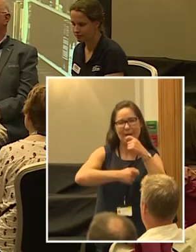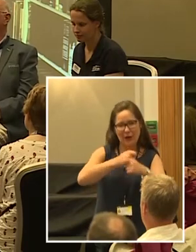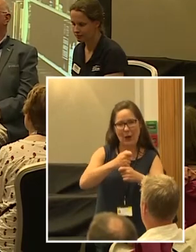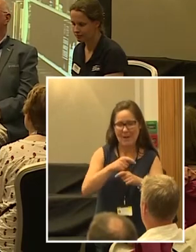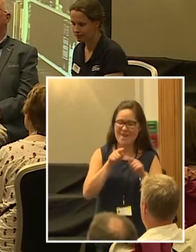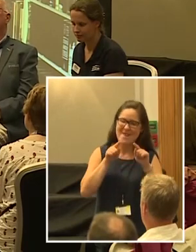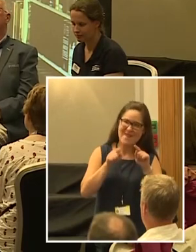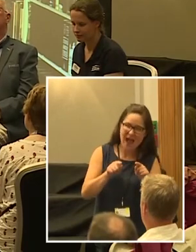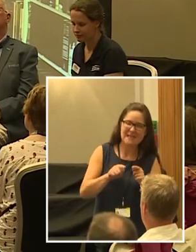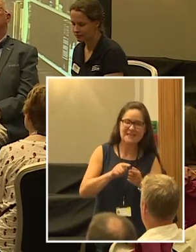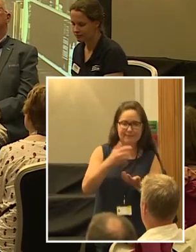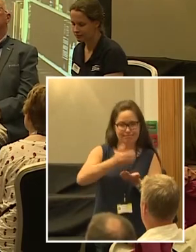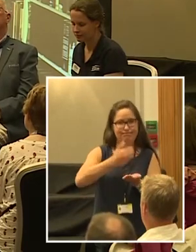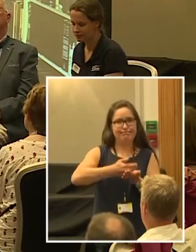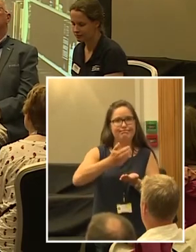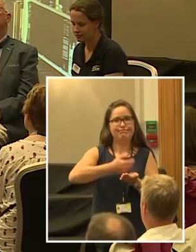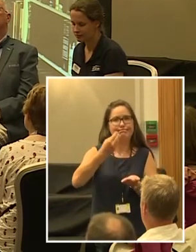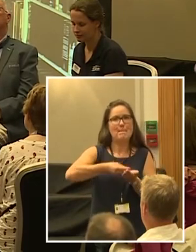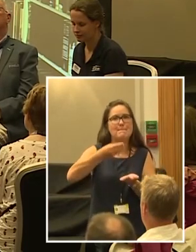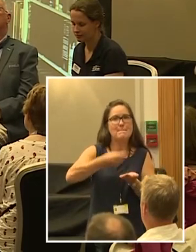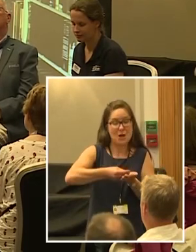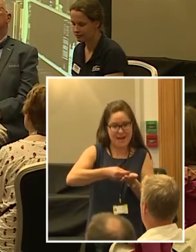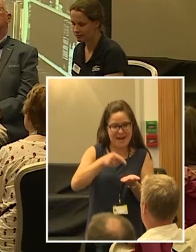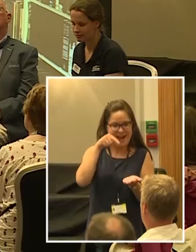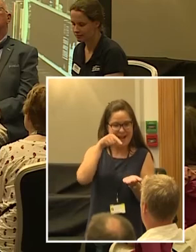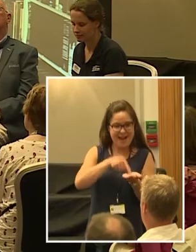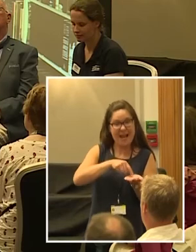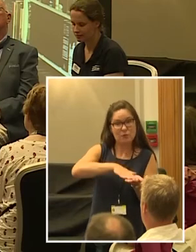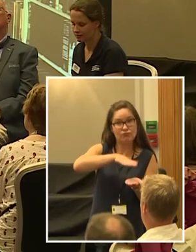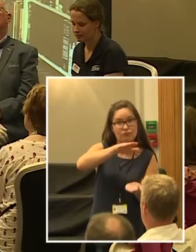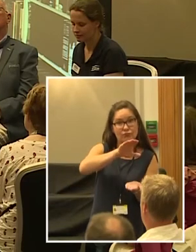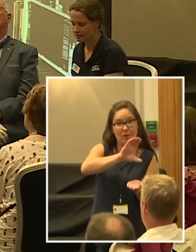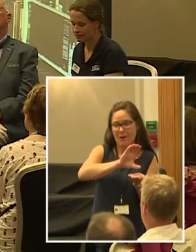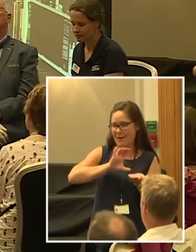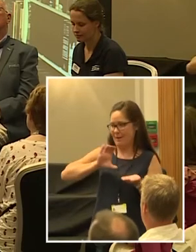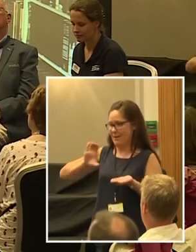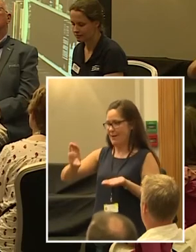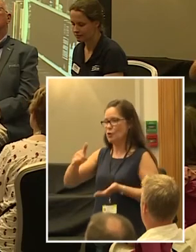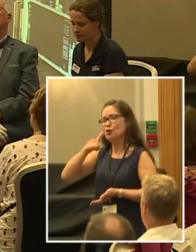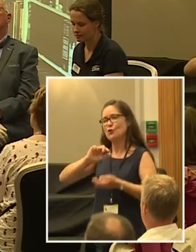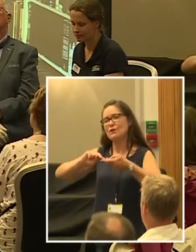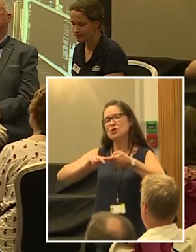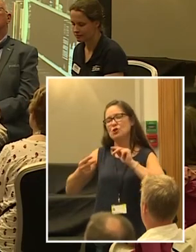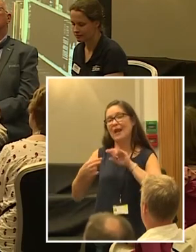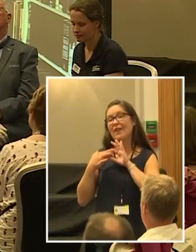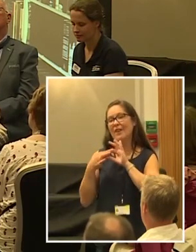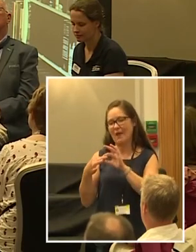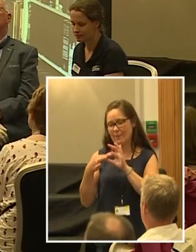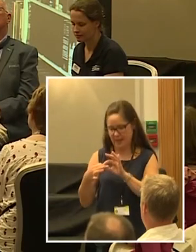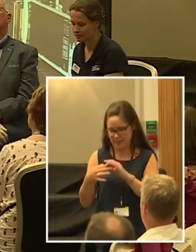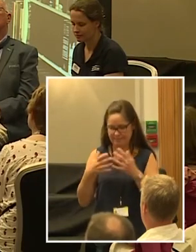money, which we found available for working on gene therapy. And at the front of the